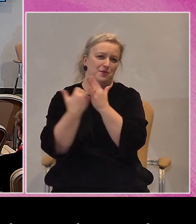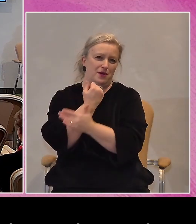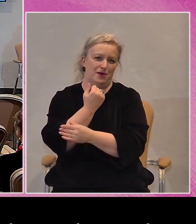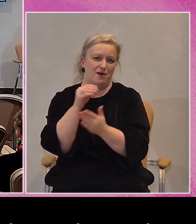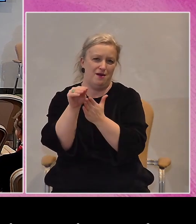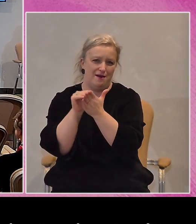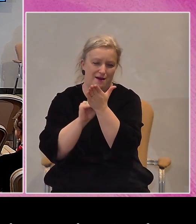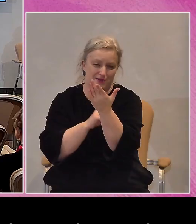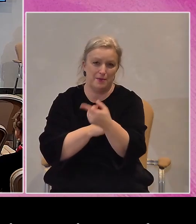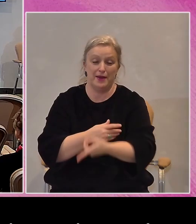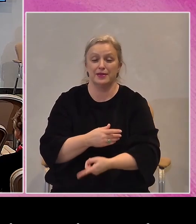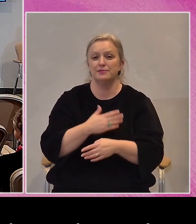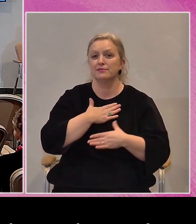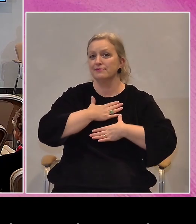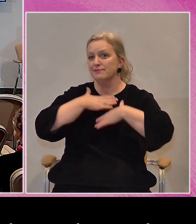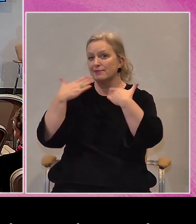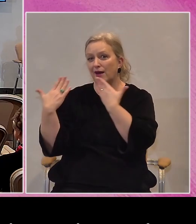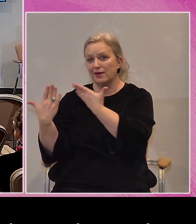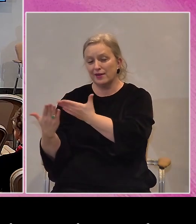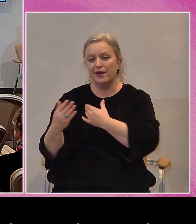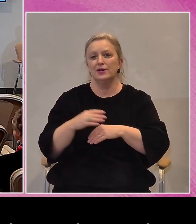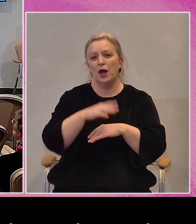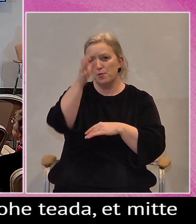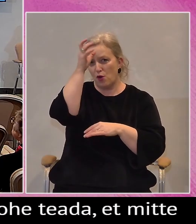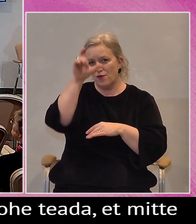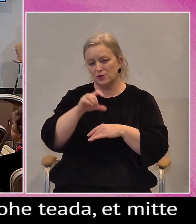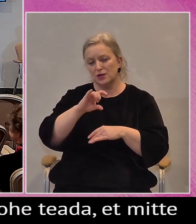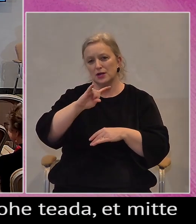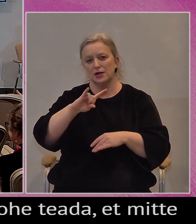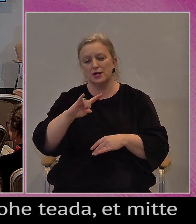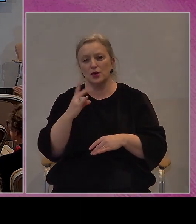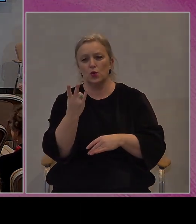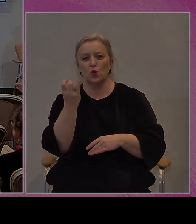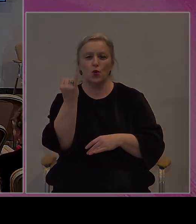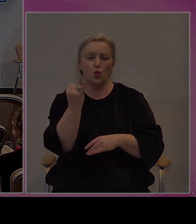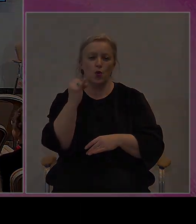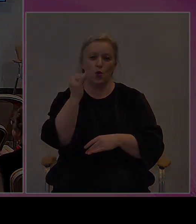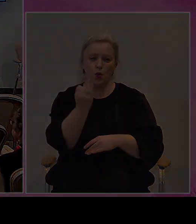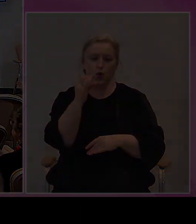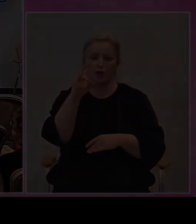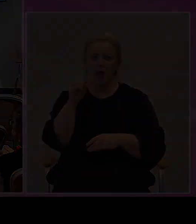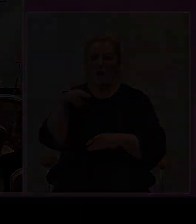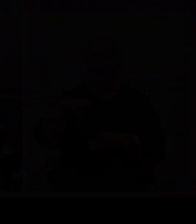this information is immediately available. Thank you very much, Professor Katrin Õun.